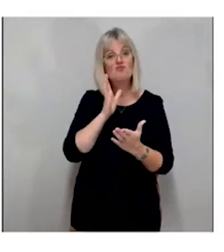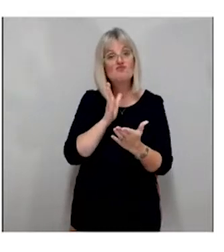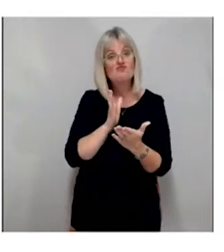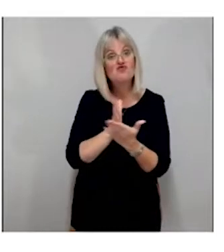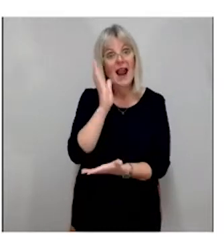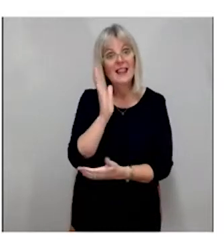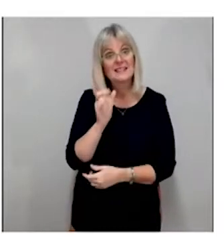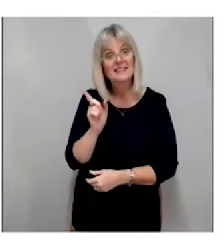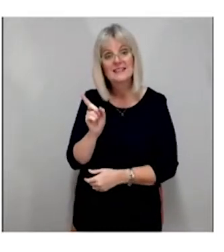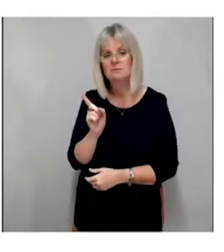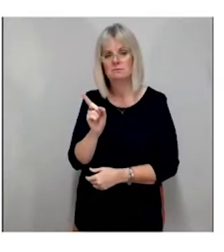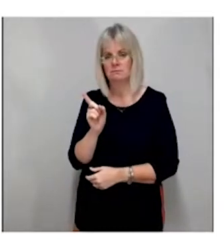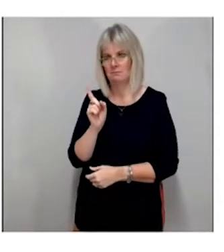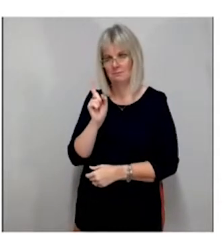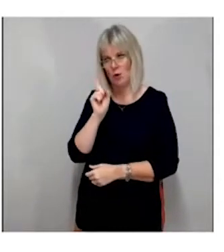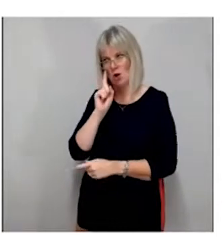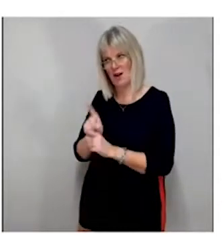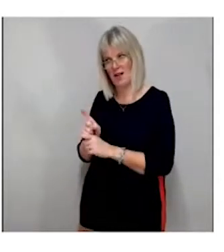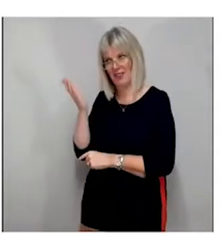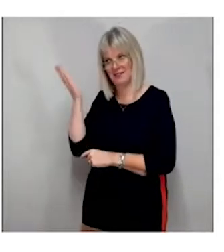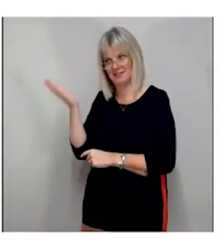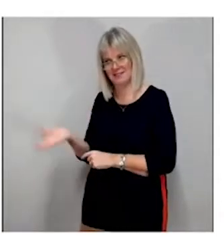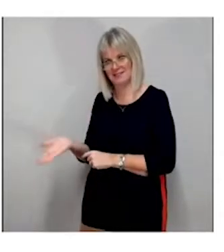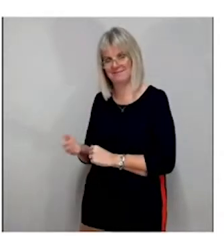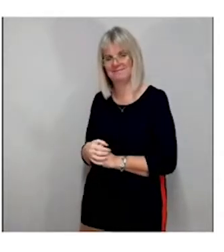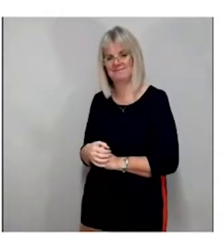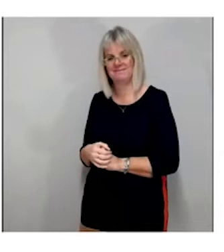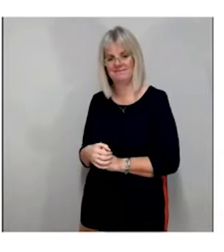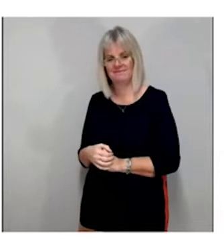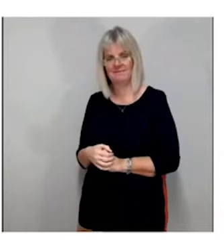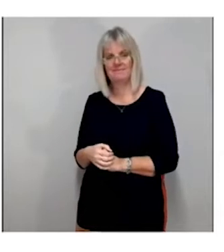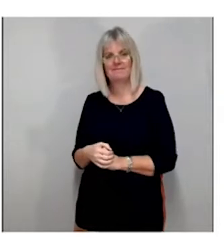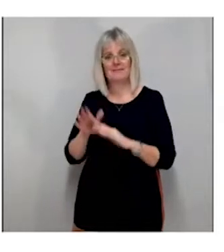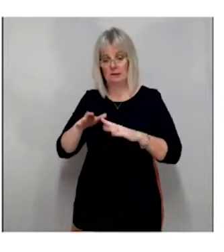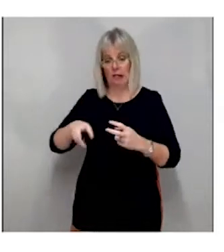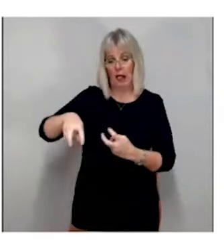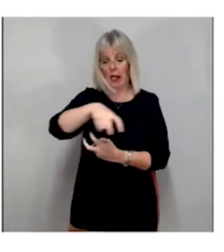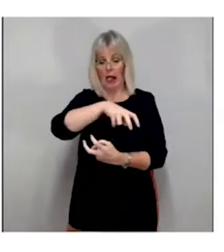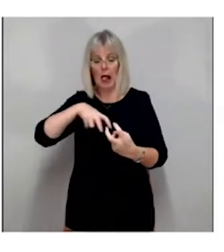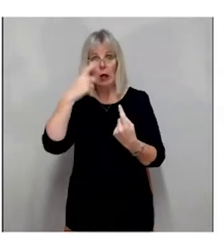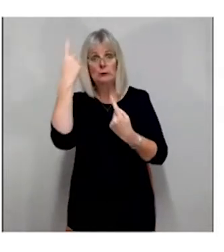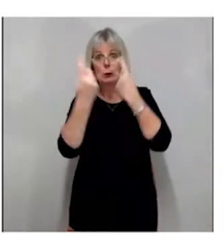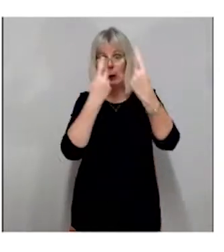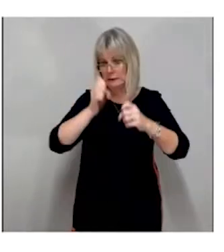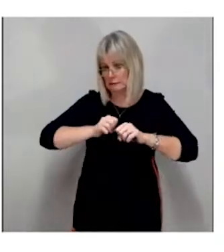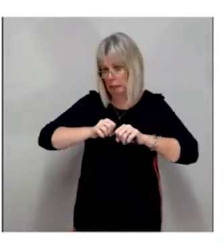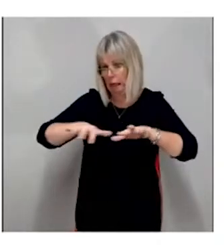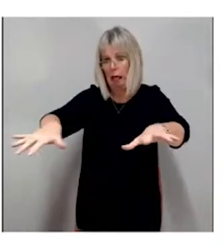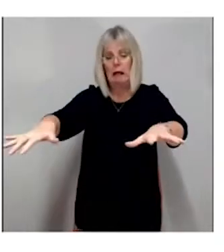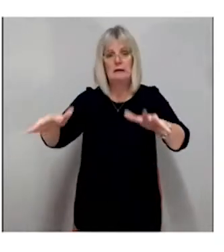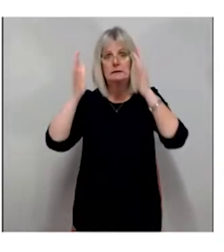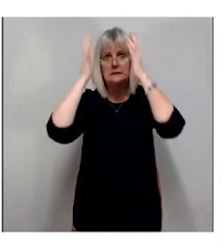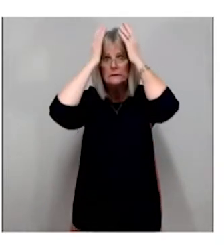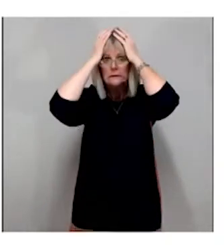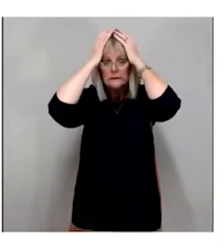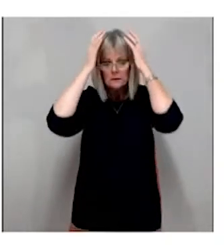it looks a little more like this. I'm surrounded by kids and toys covering the floor, a tiny brown